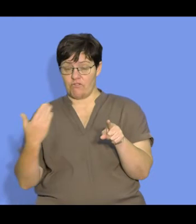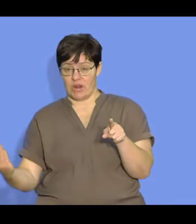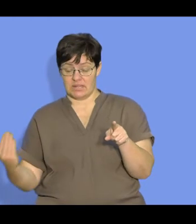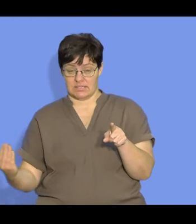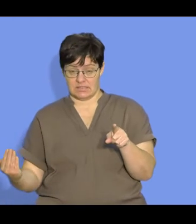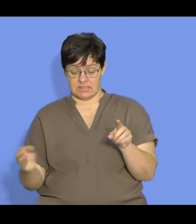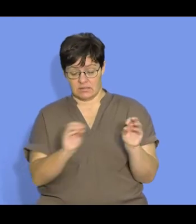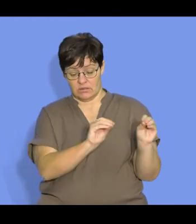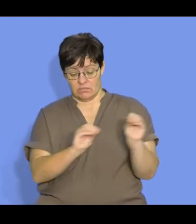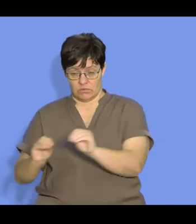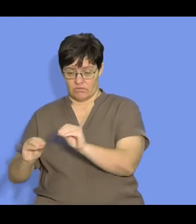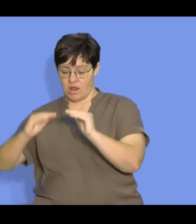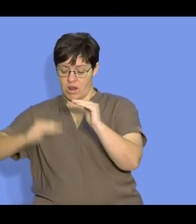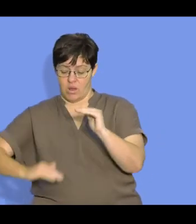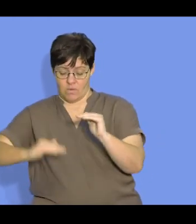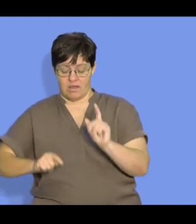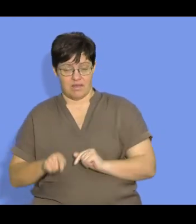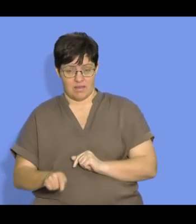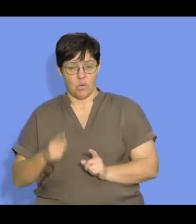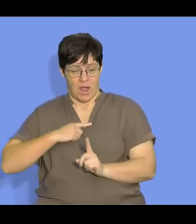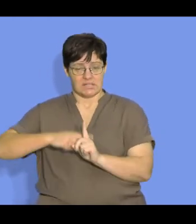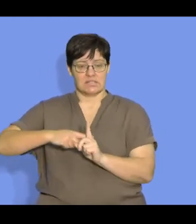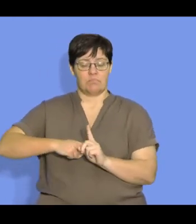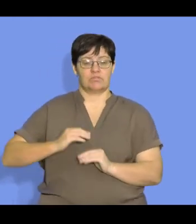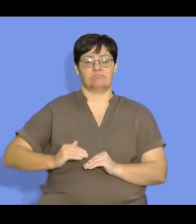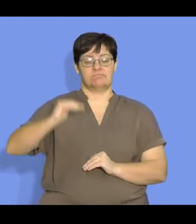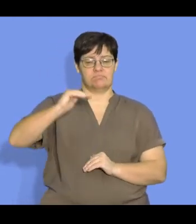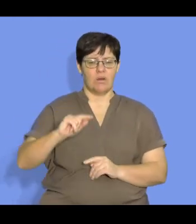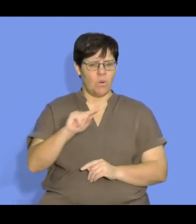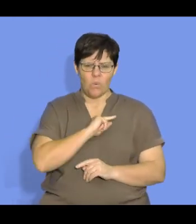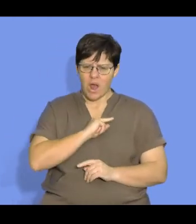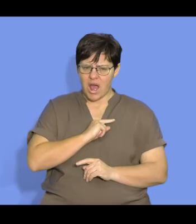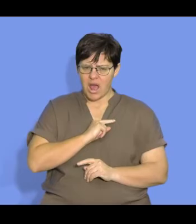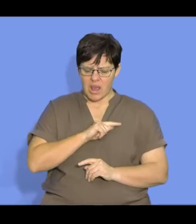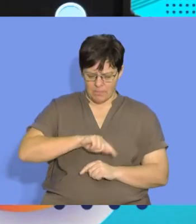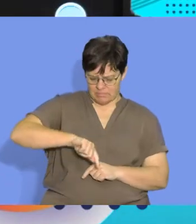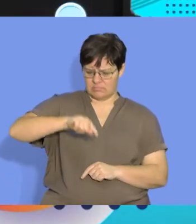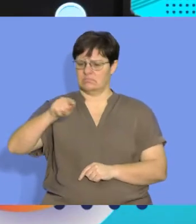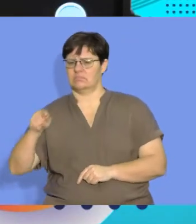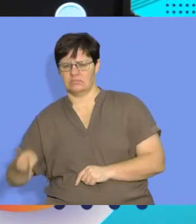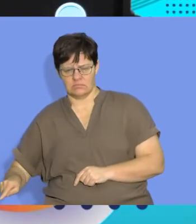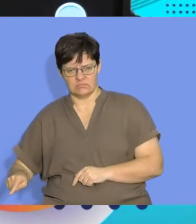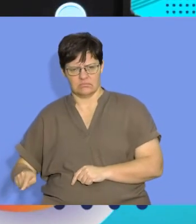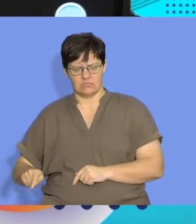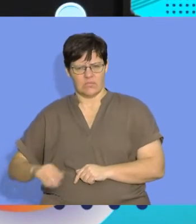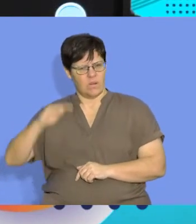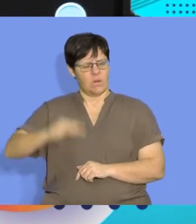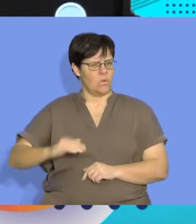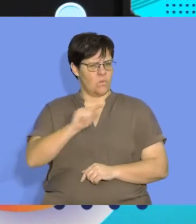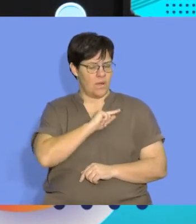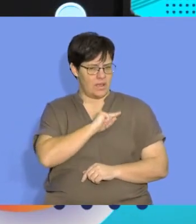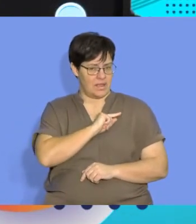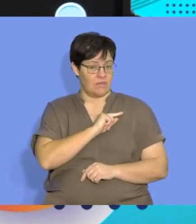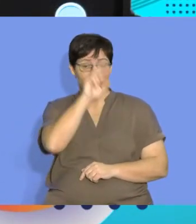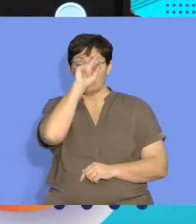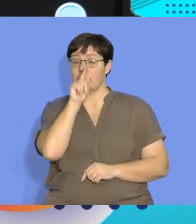right and it moved lower down. Now why do we have a lower down peak? Why is the peak now a bit lower? You